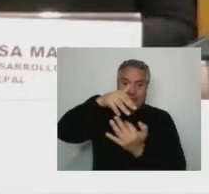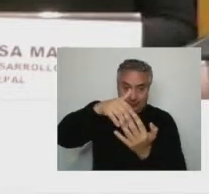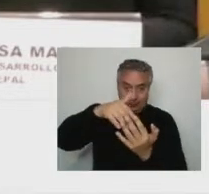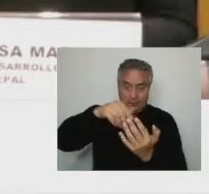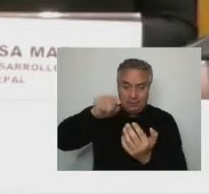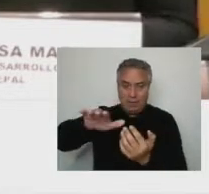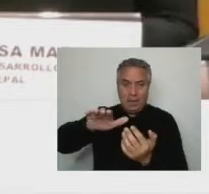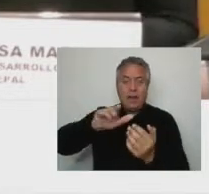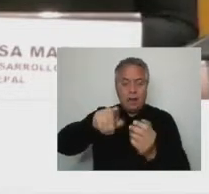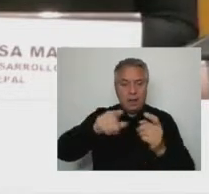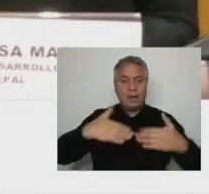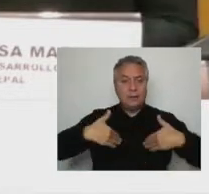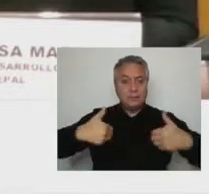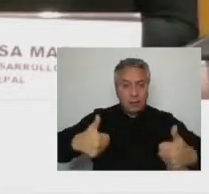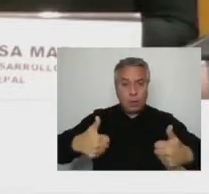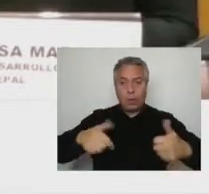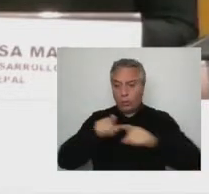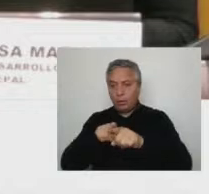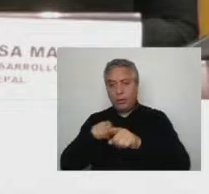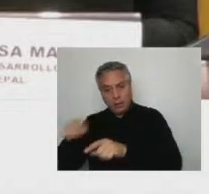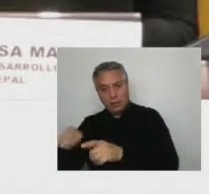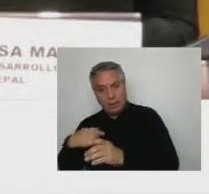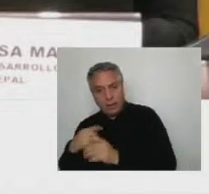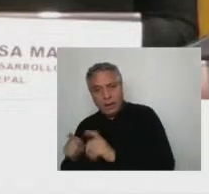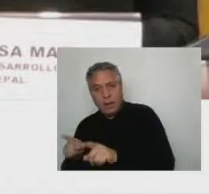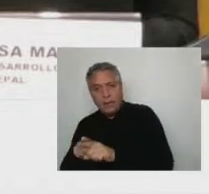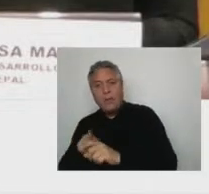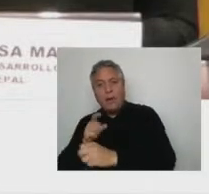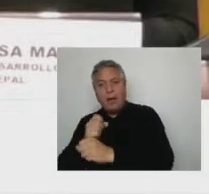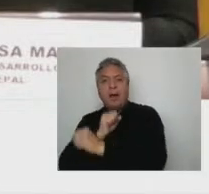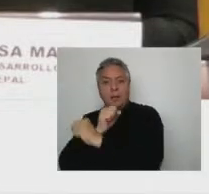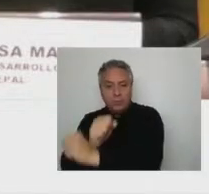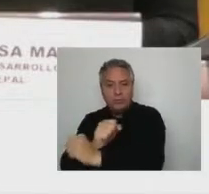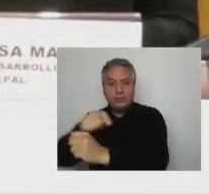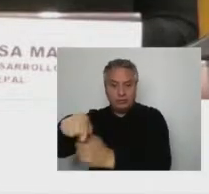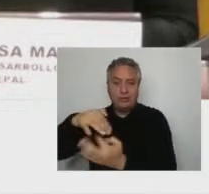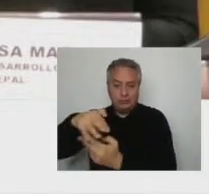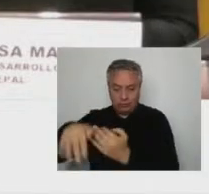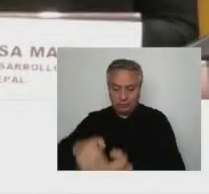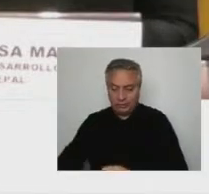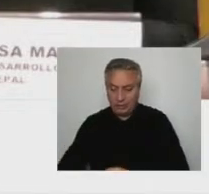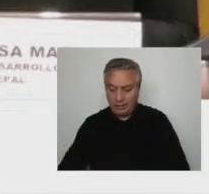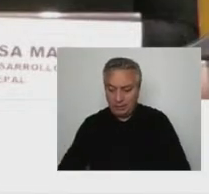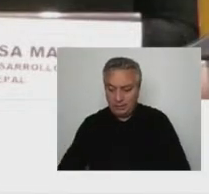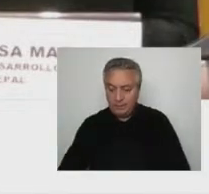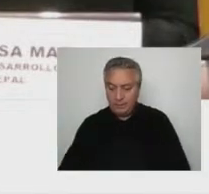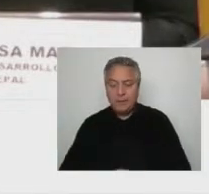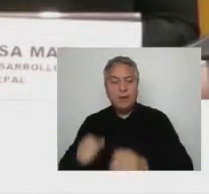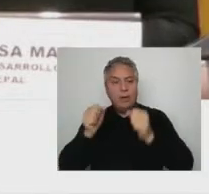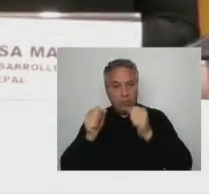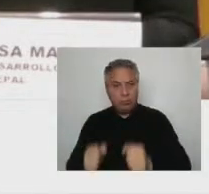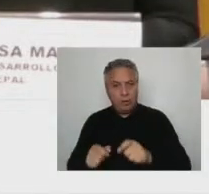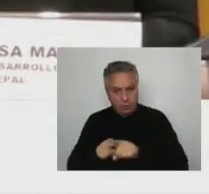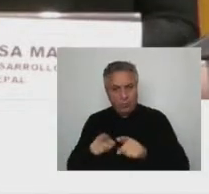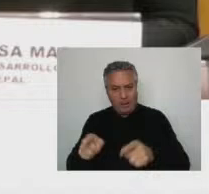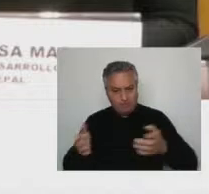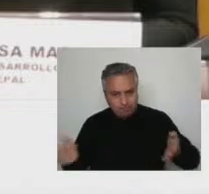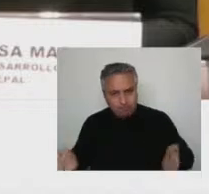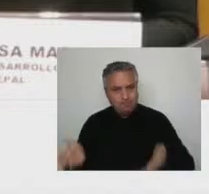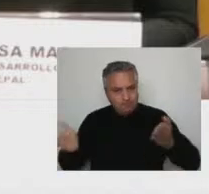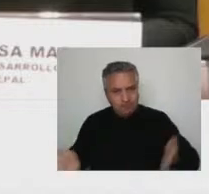and social protection, focusing specifically on primary health care as a strategic area